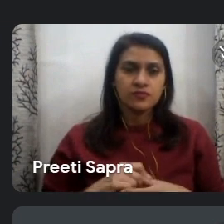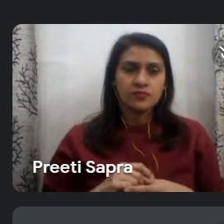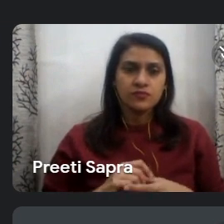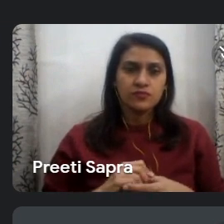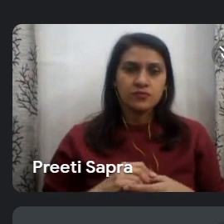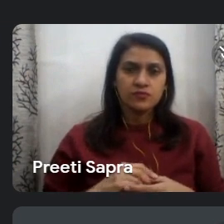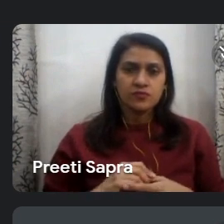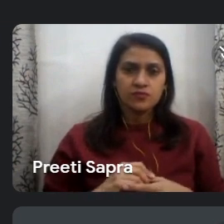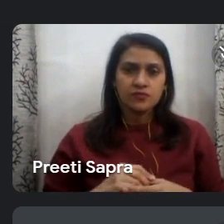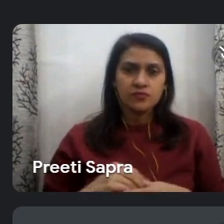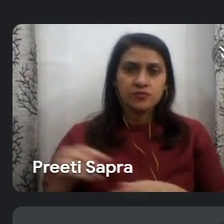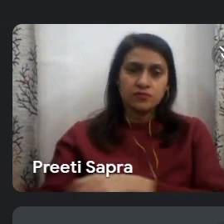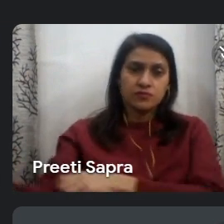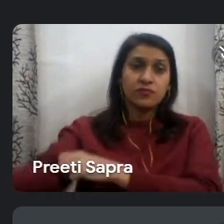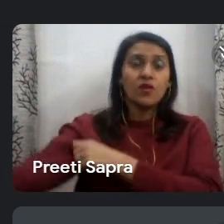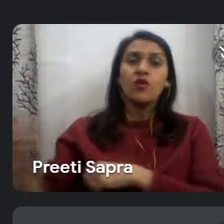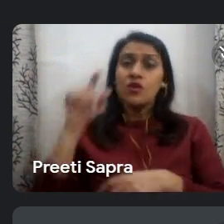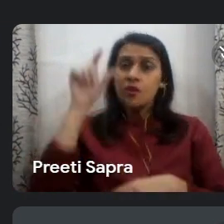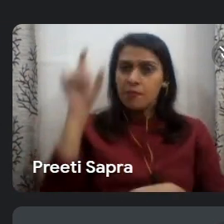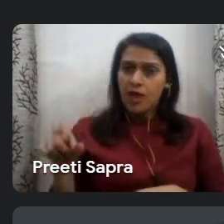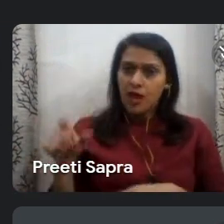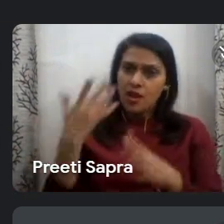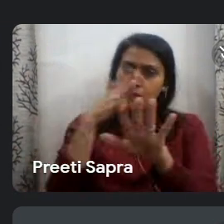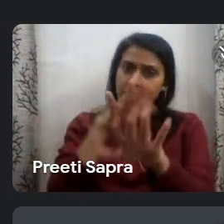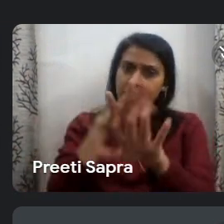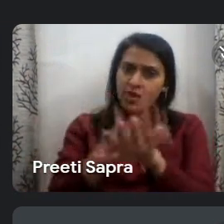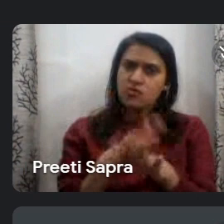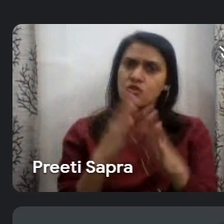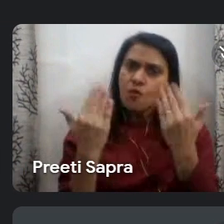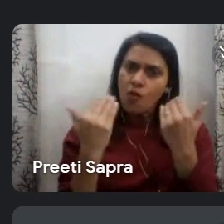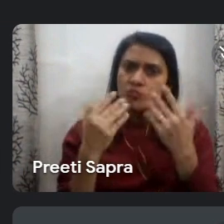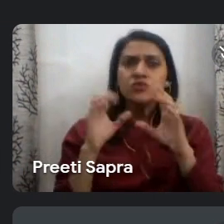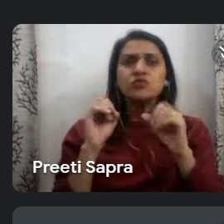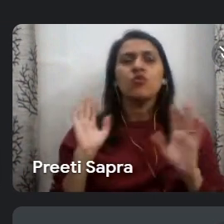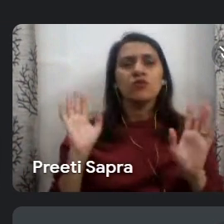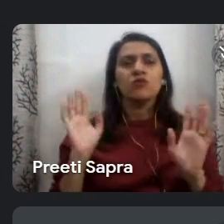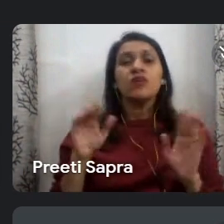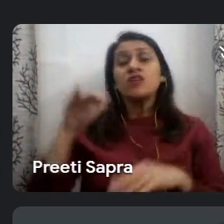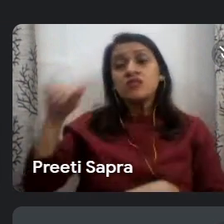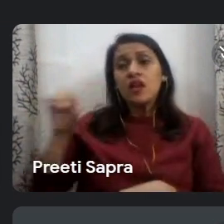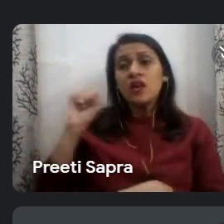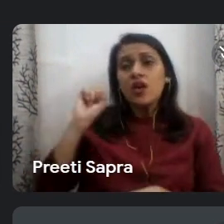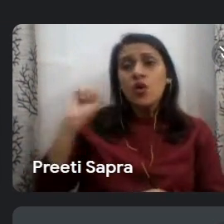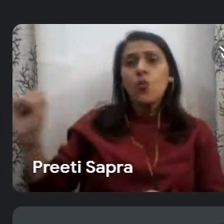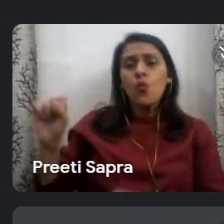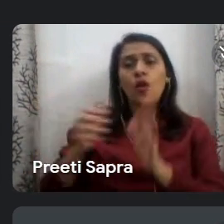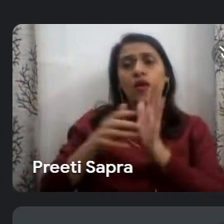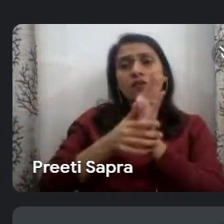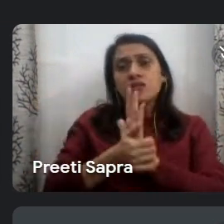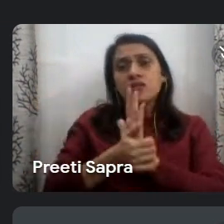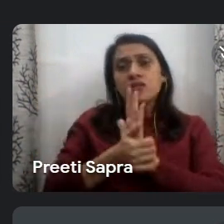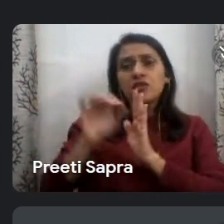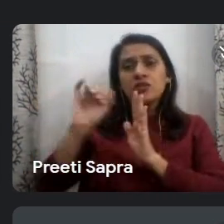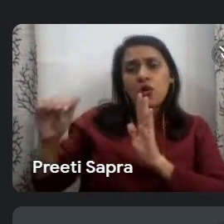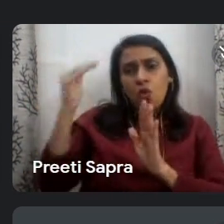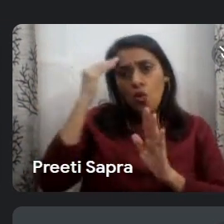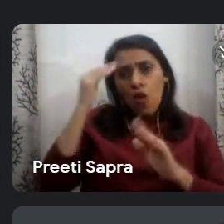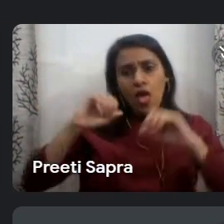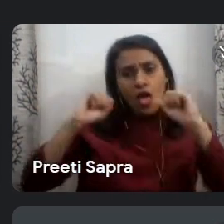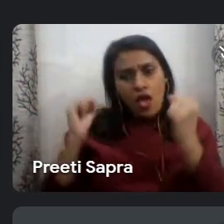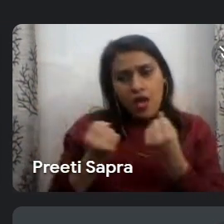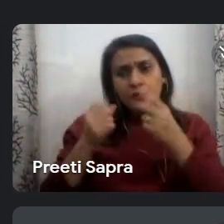to the mainstream schooling, because what happens is it depends on the child's capability. So first is